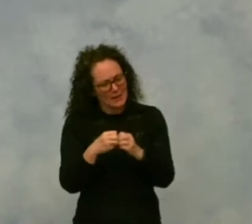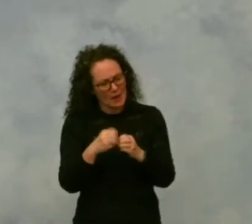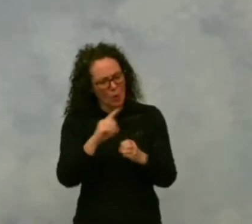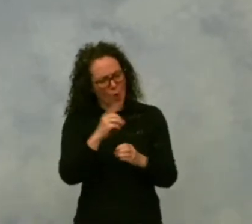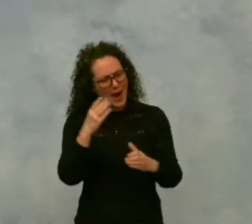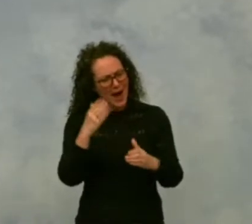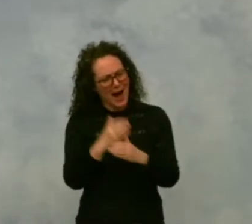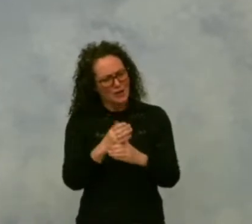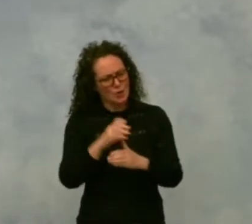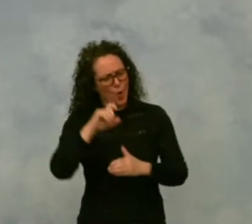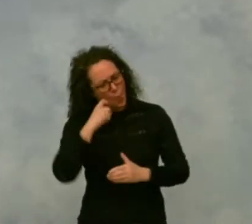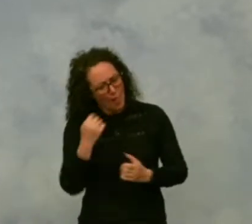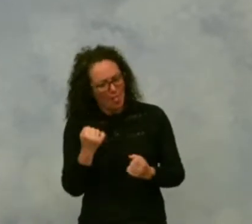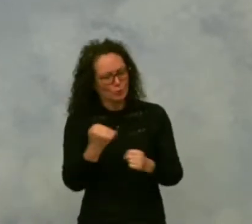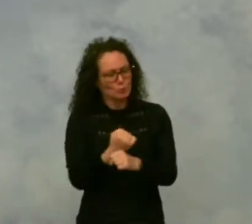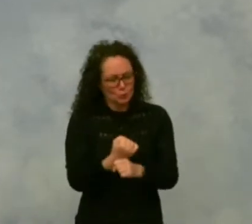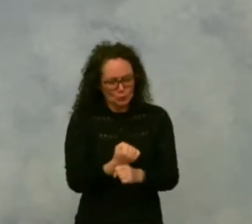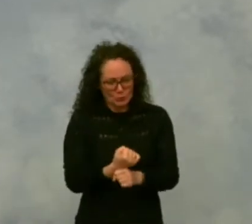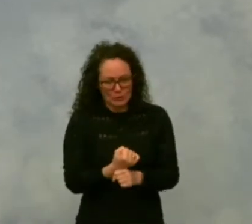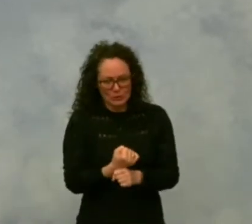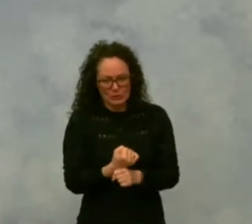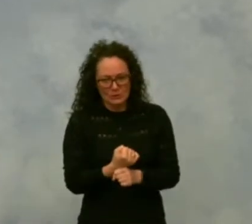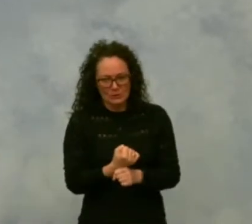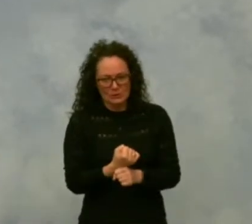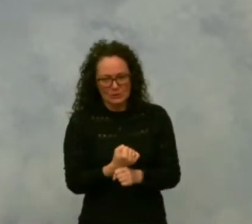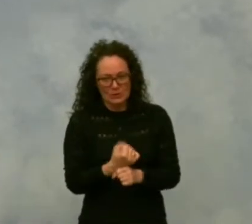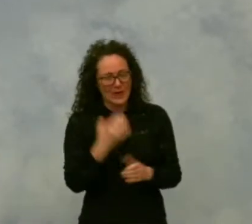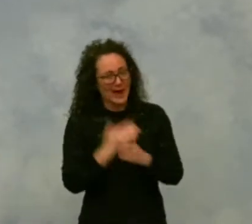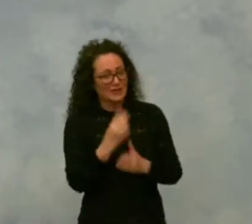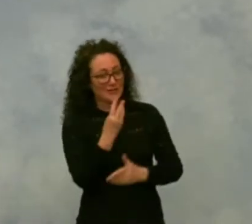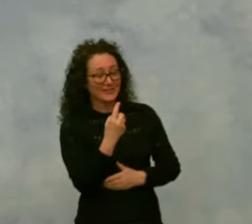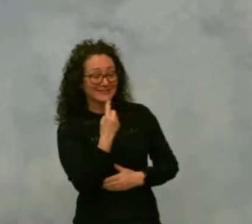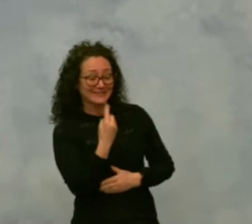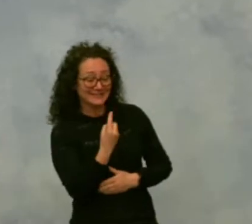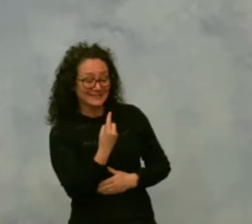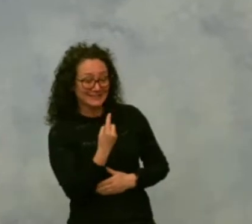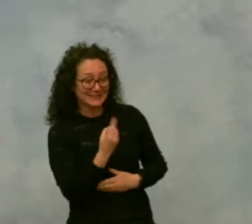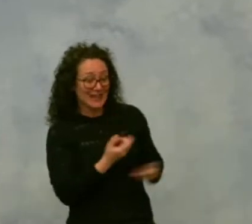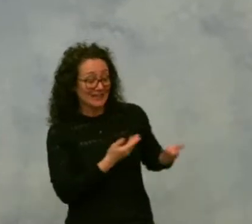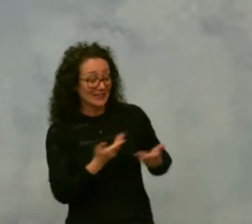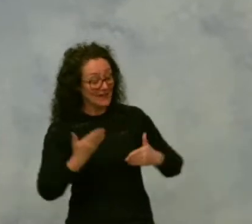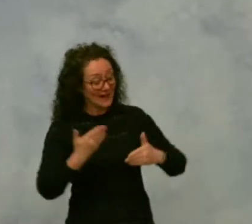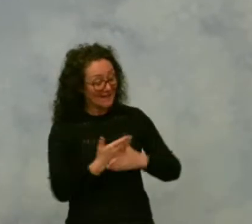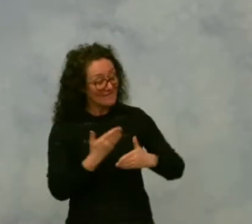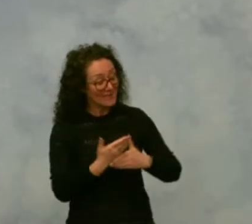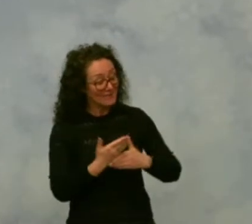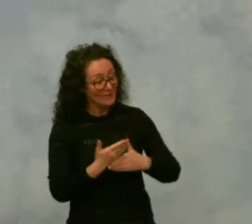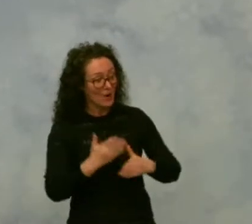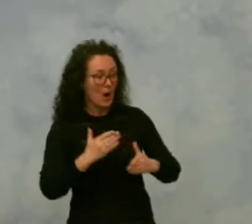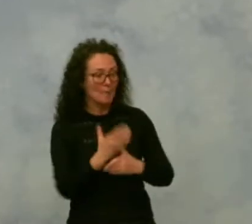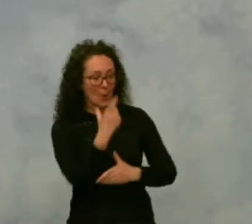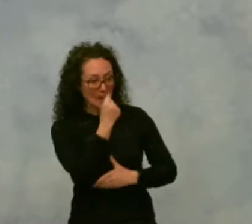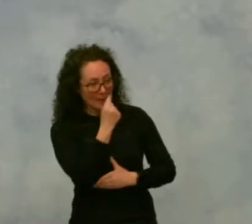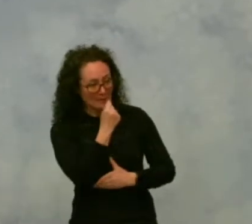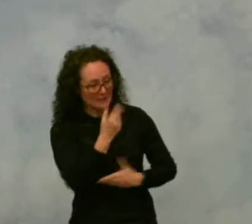we'll take. Action 3 talks about delivering effective employability